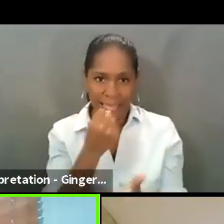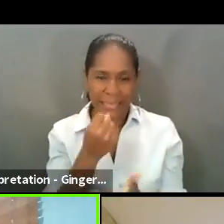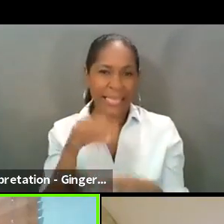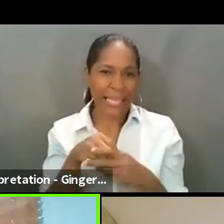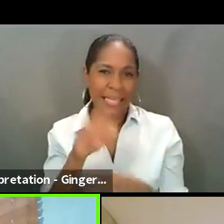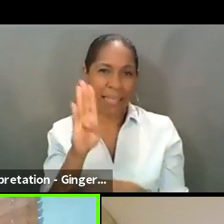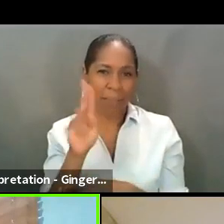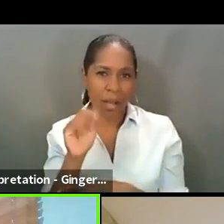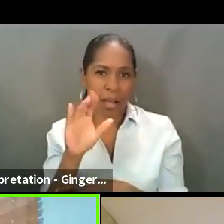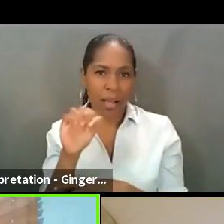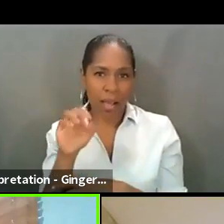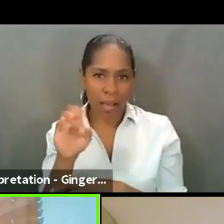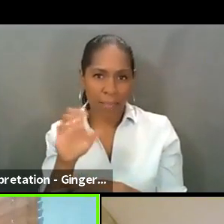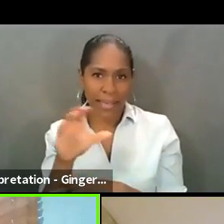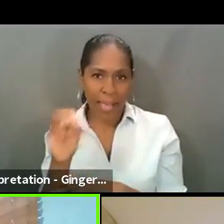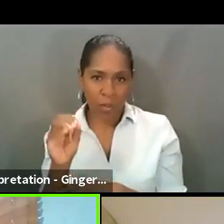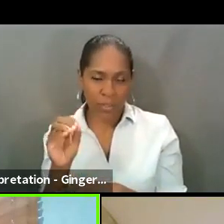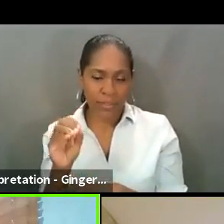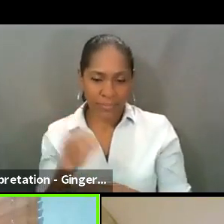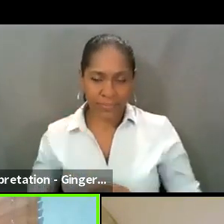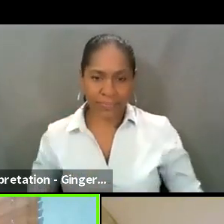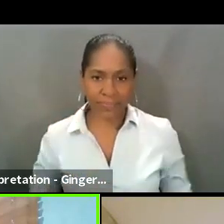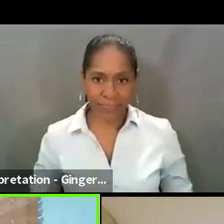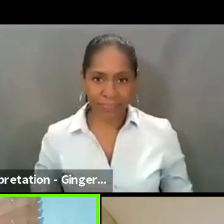have heard.